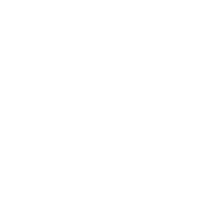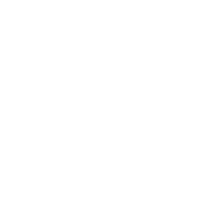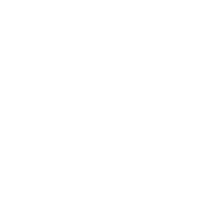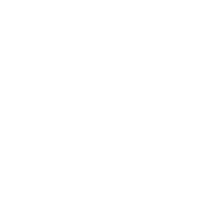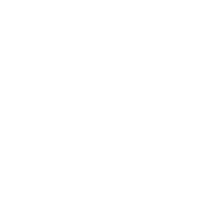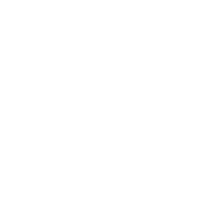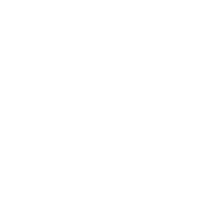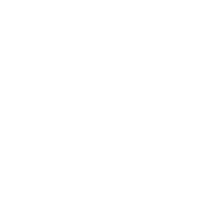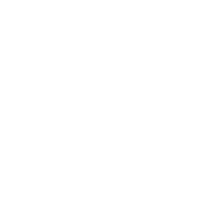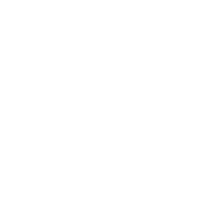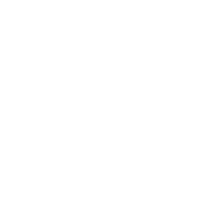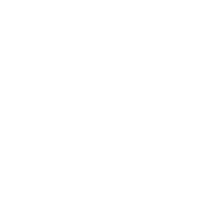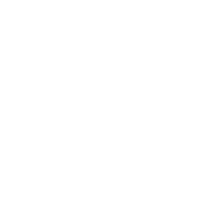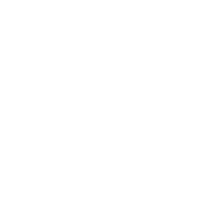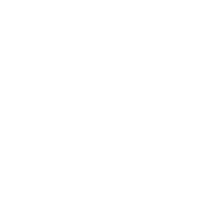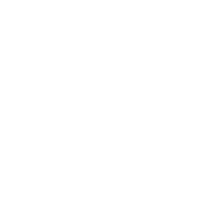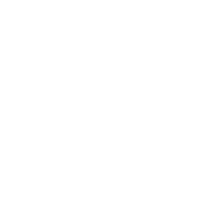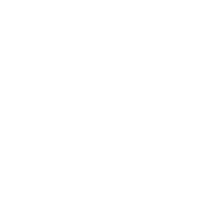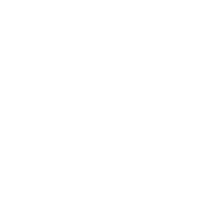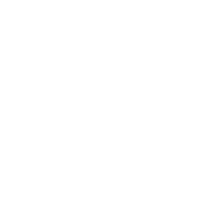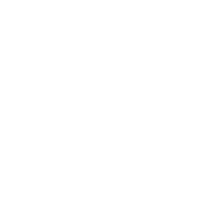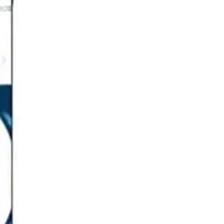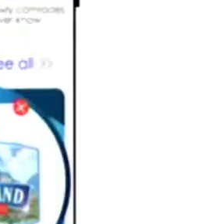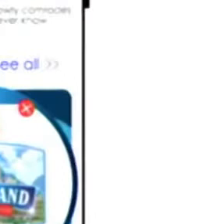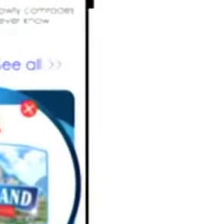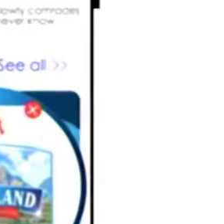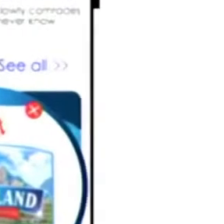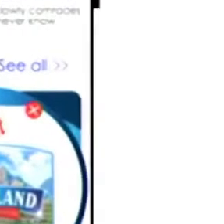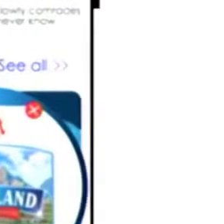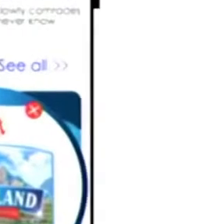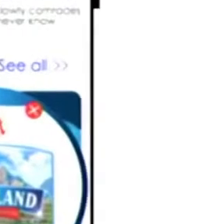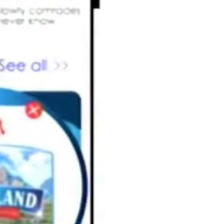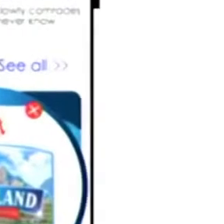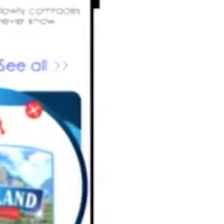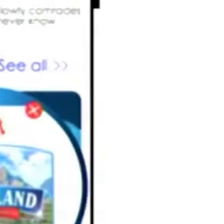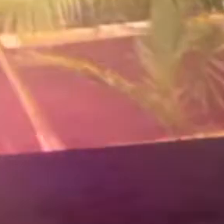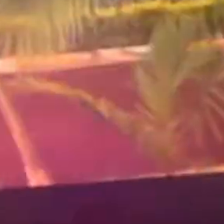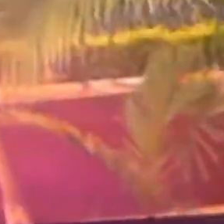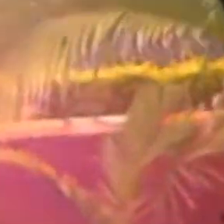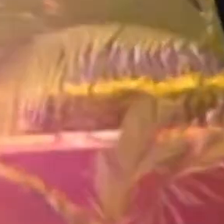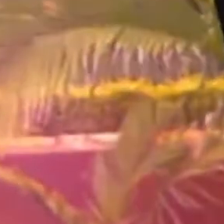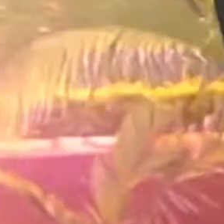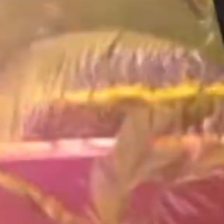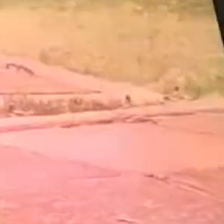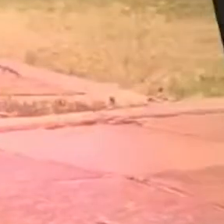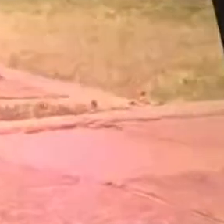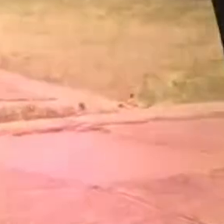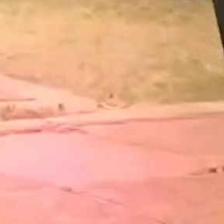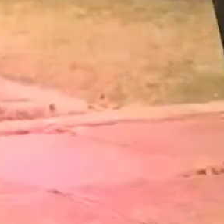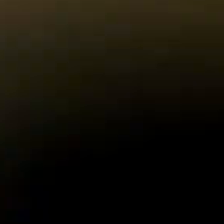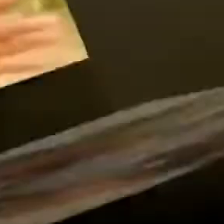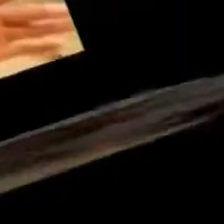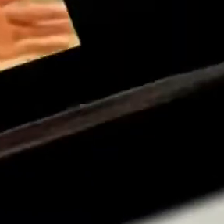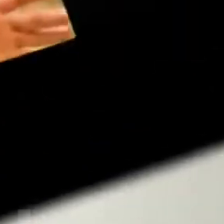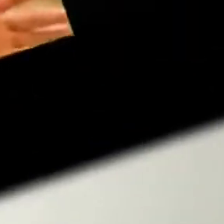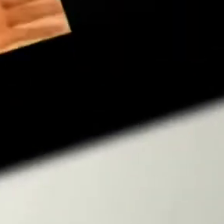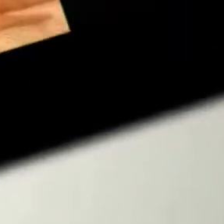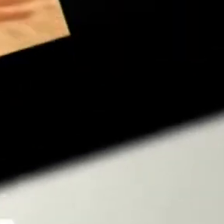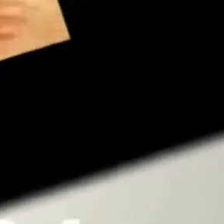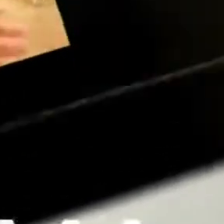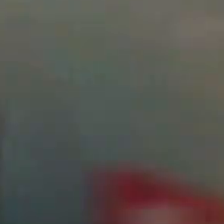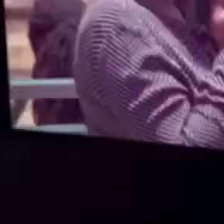Lola ni programu inayokupa fursa ya kutizama video zozote pindi tu unapokuwa na nafasi. Hadithi za kukupa motisha,